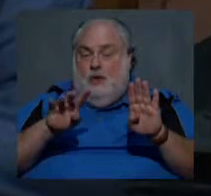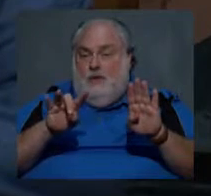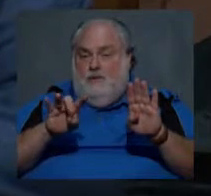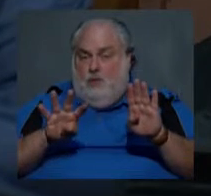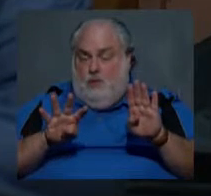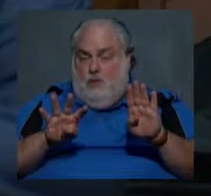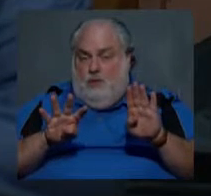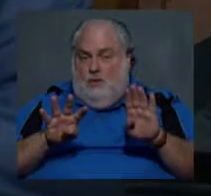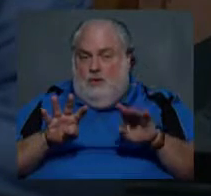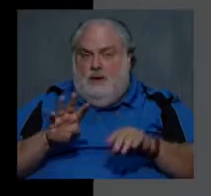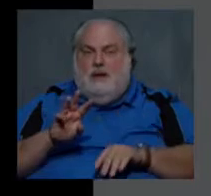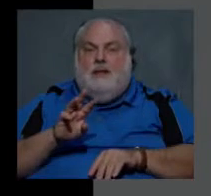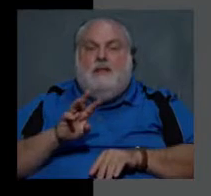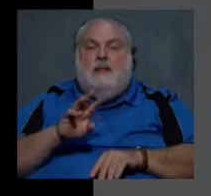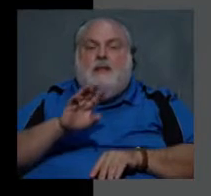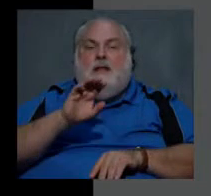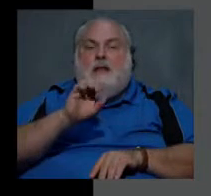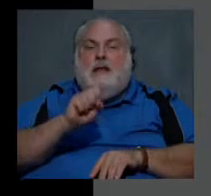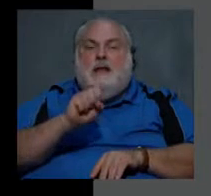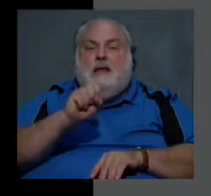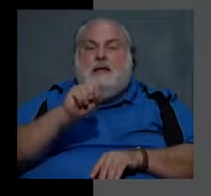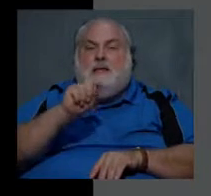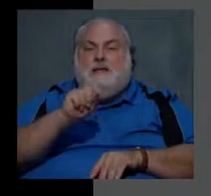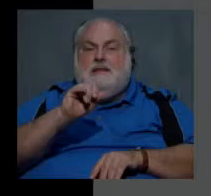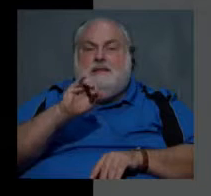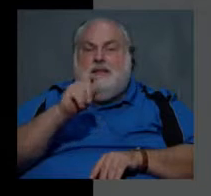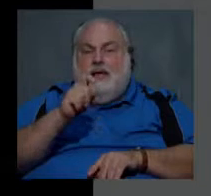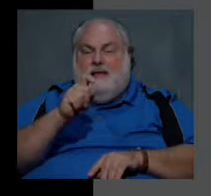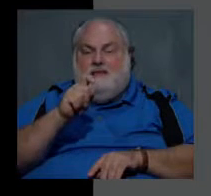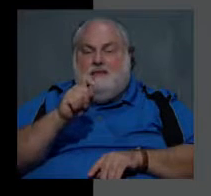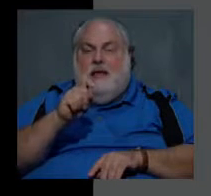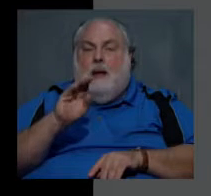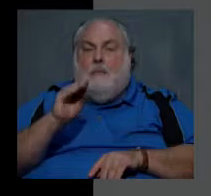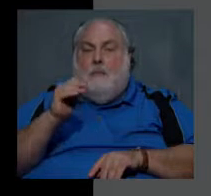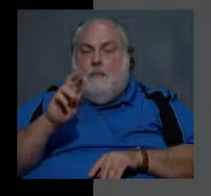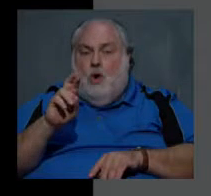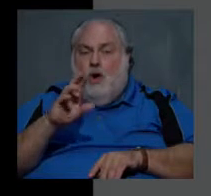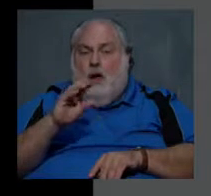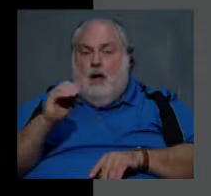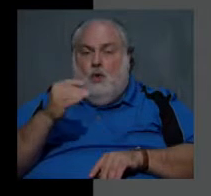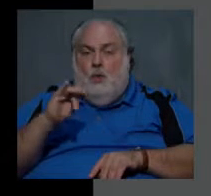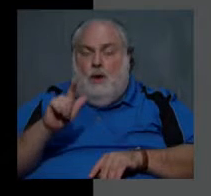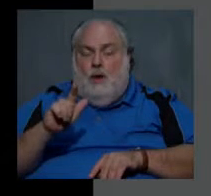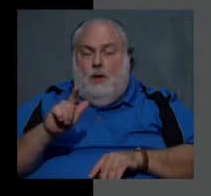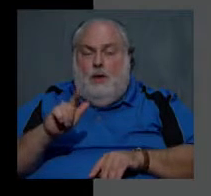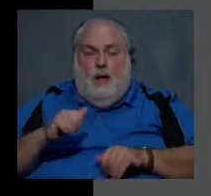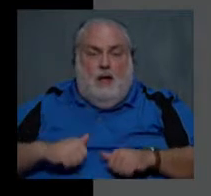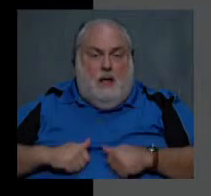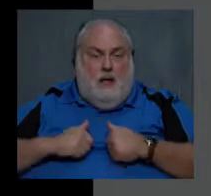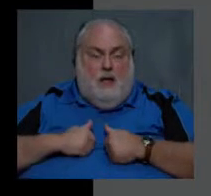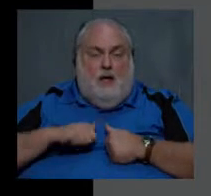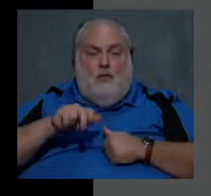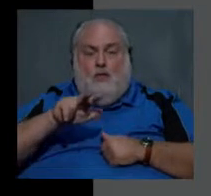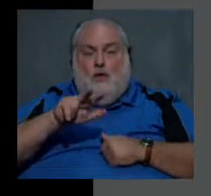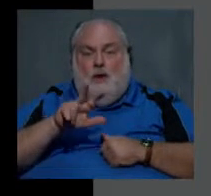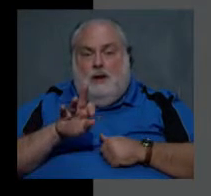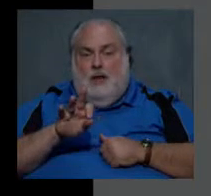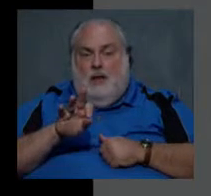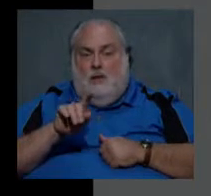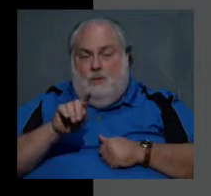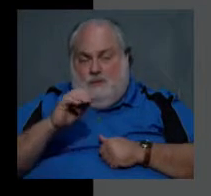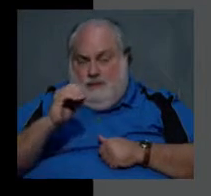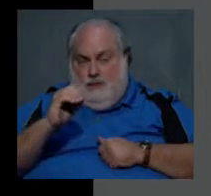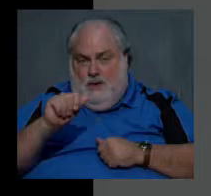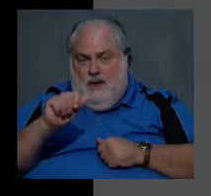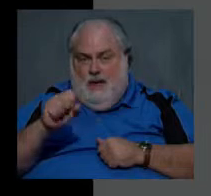Z-9284, Sticks Bar and Grill, short form PCD, located at 3910 Asher Avenue. The applicant has not provided staff